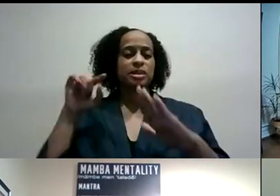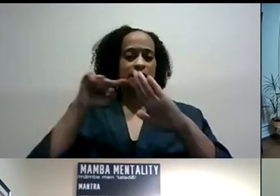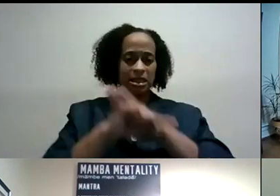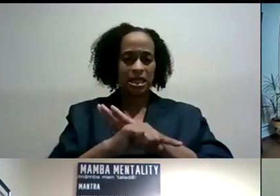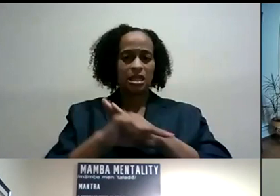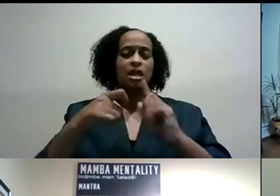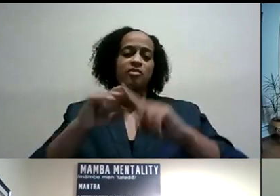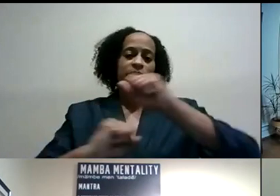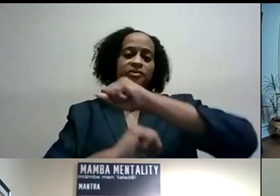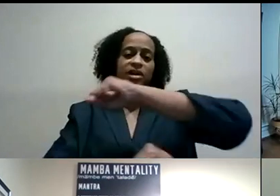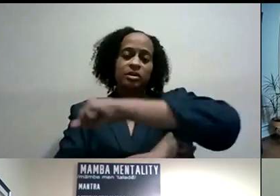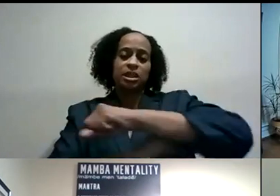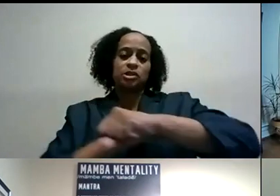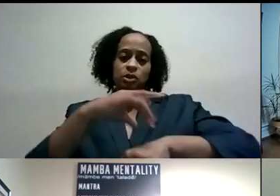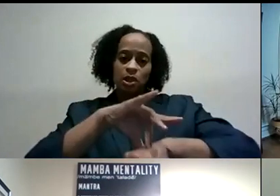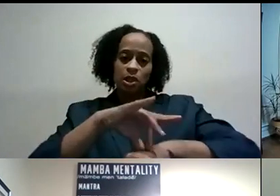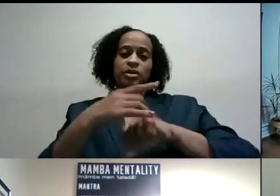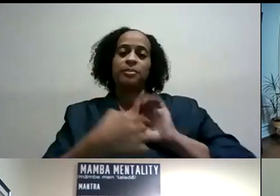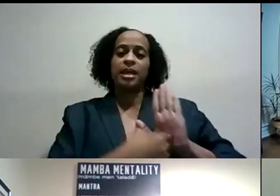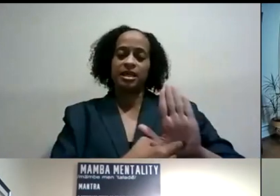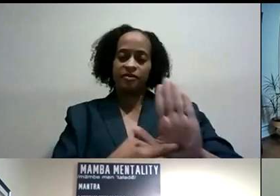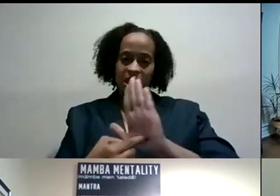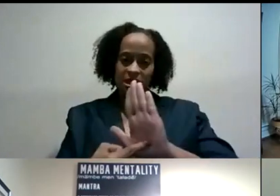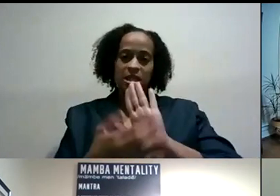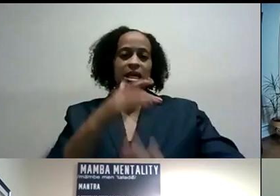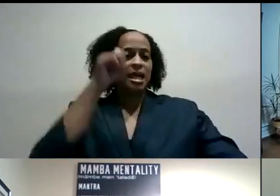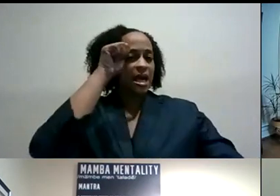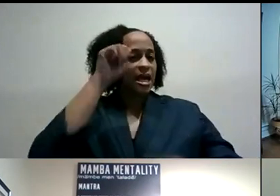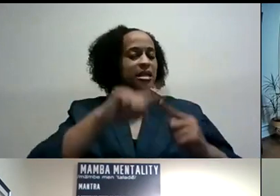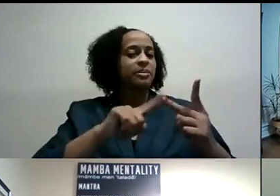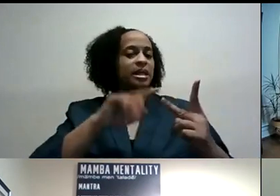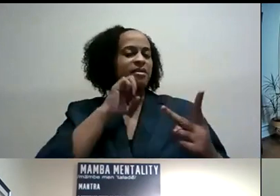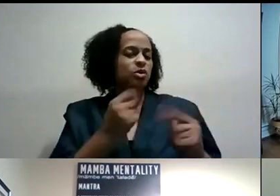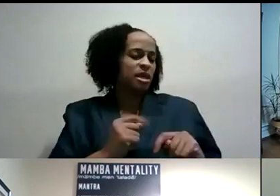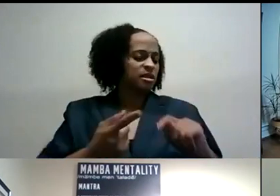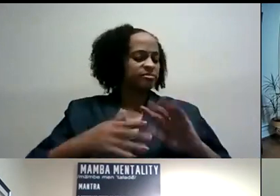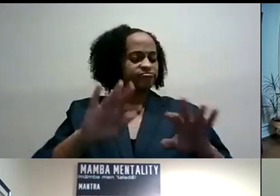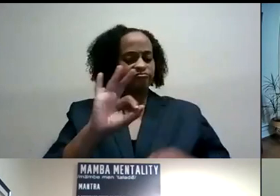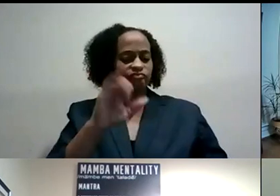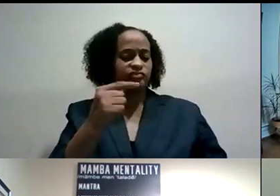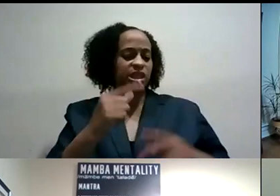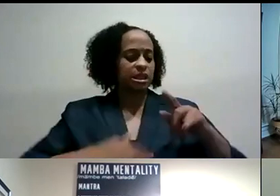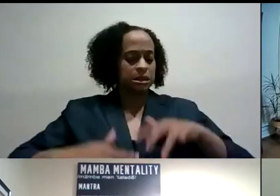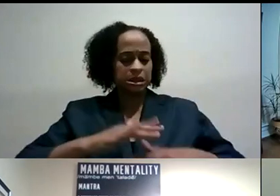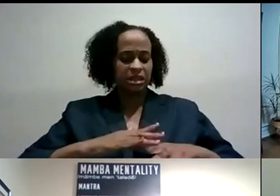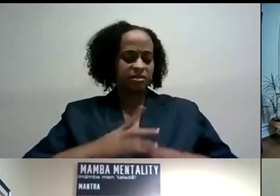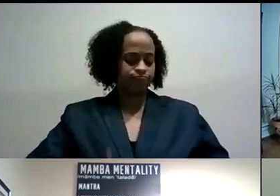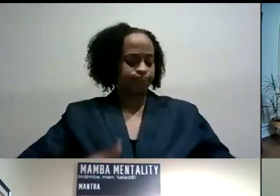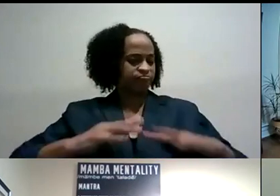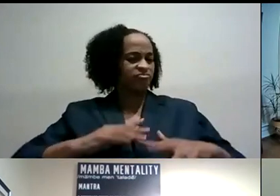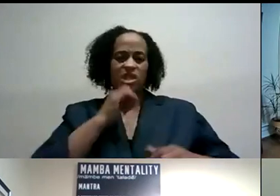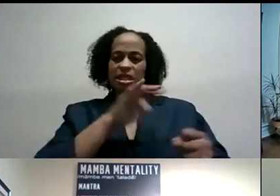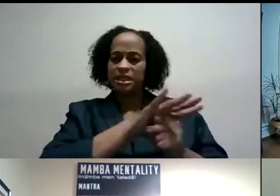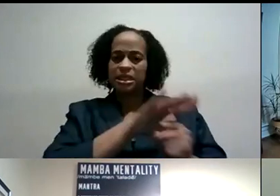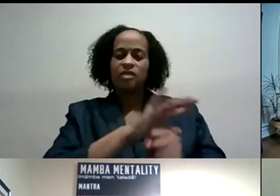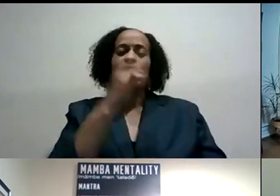from the foundation of the earth, manifested. When Adam and Eve tried to cover themselves with fig leaves, that was totally inadequate. Only